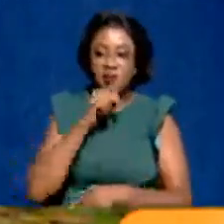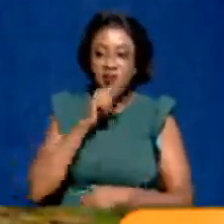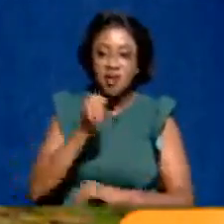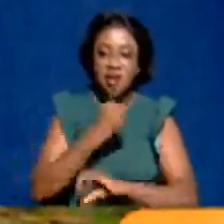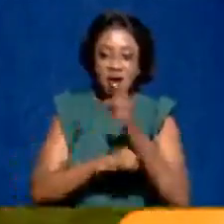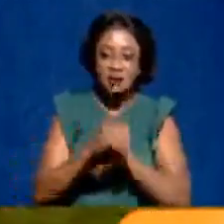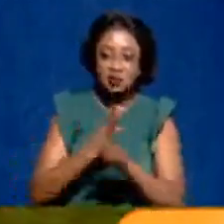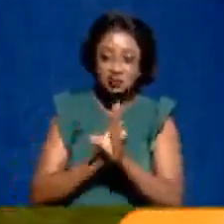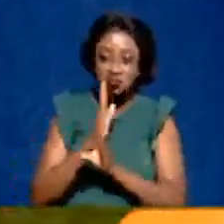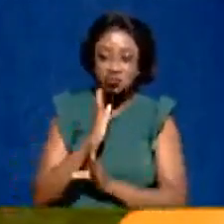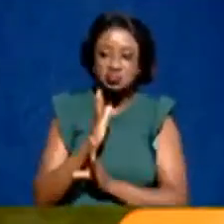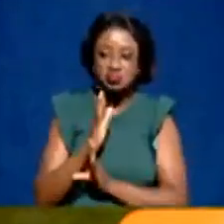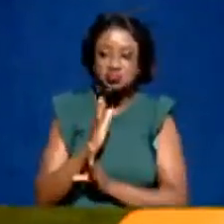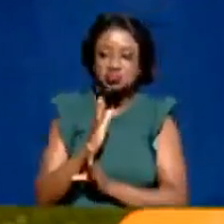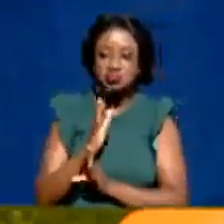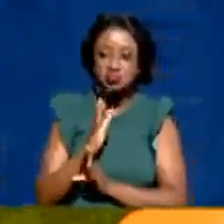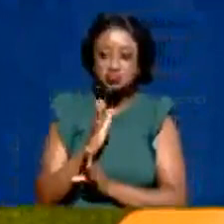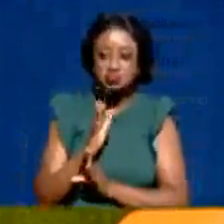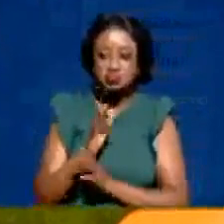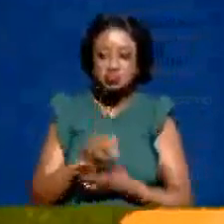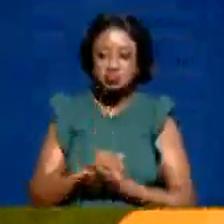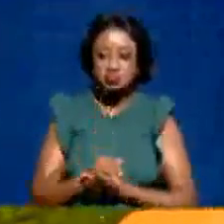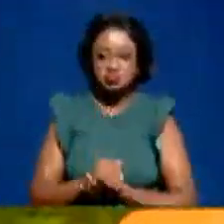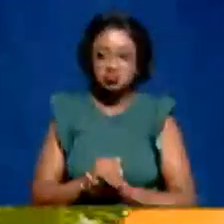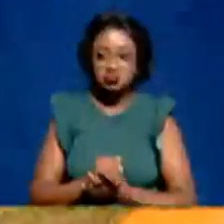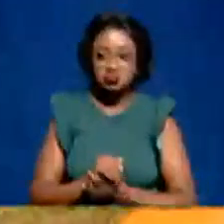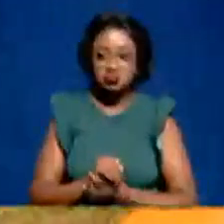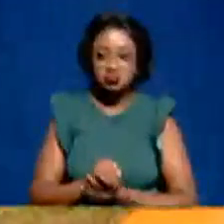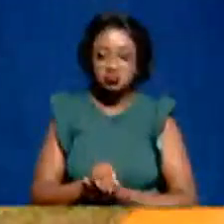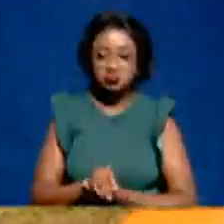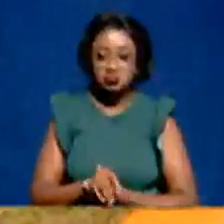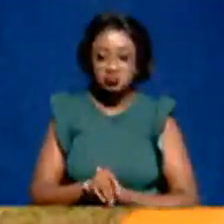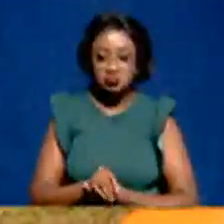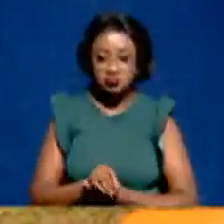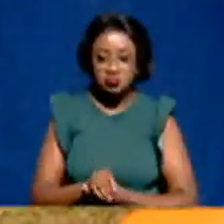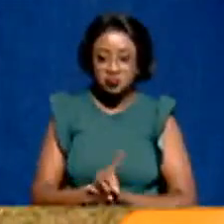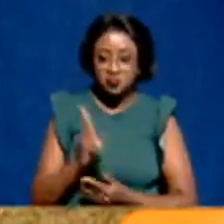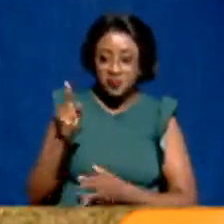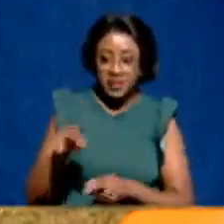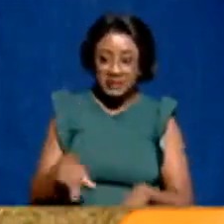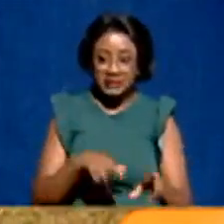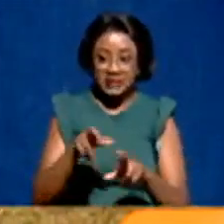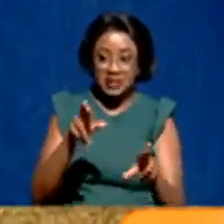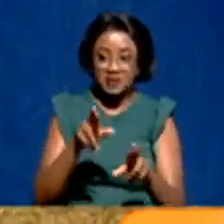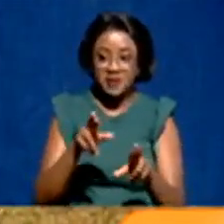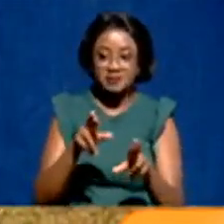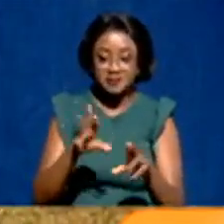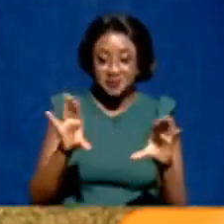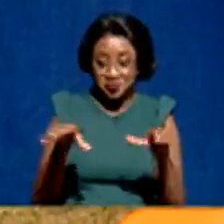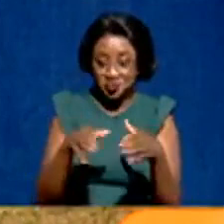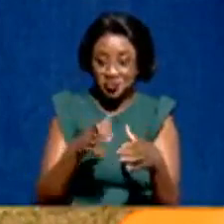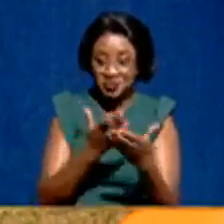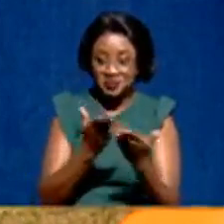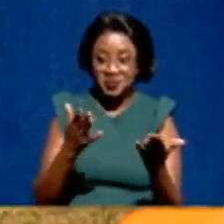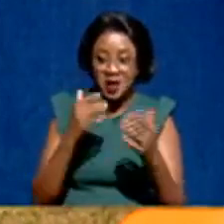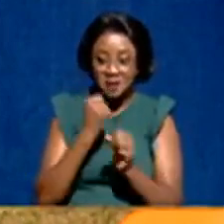kuweza kukabiliana na mabadiliko ya tabia nchi. The Tana Delta being the Ramsar site, the community's efforts